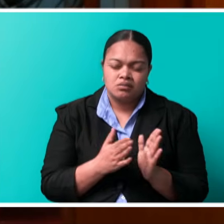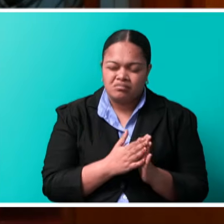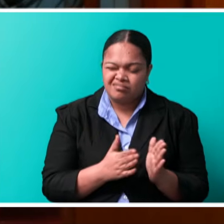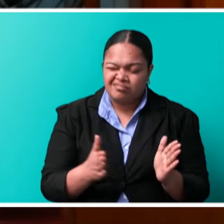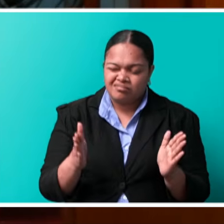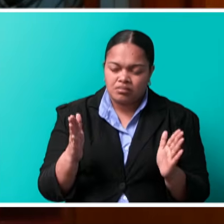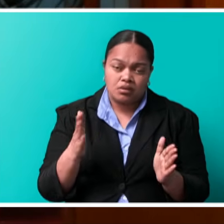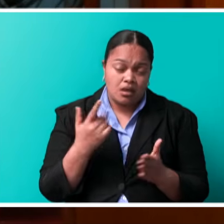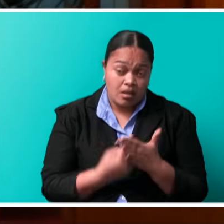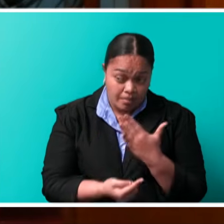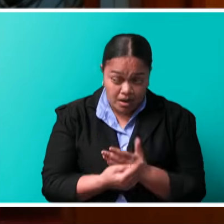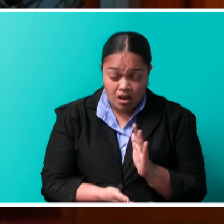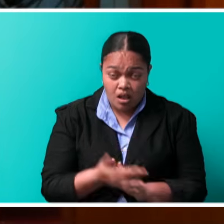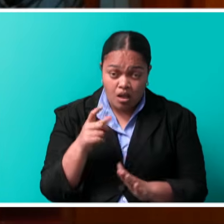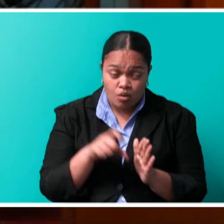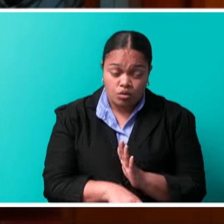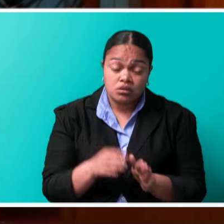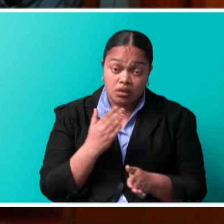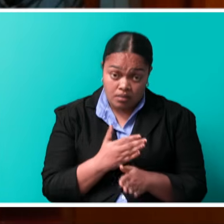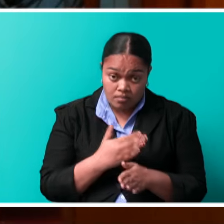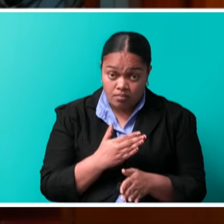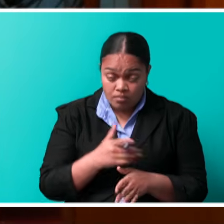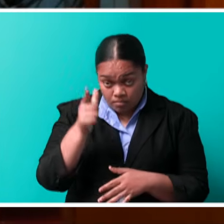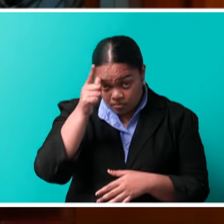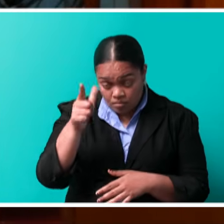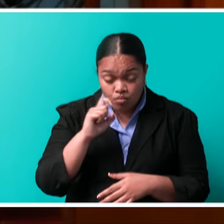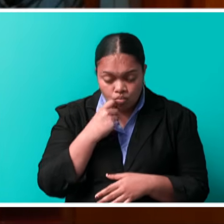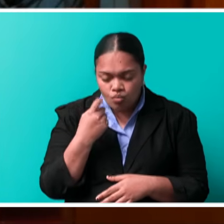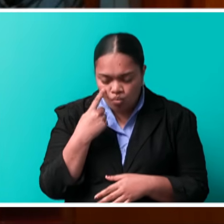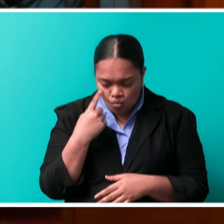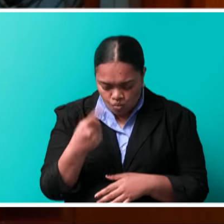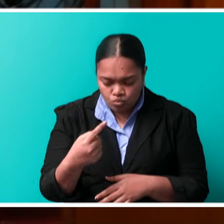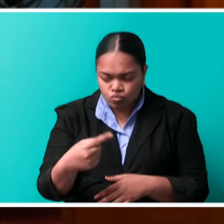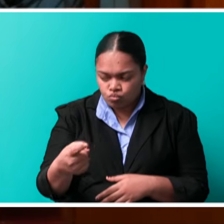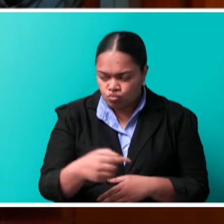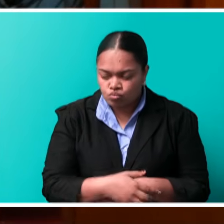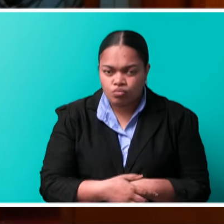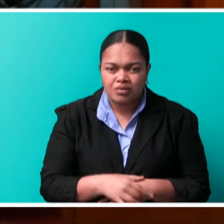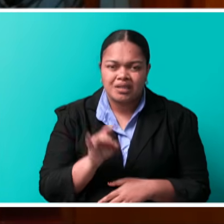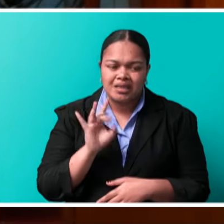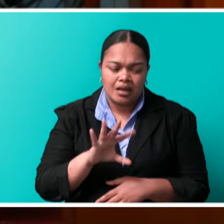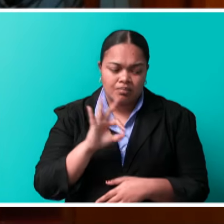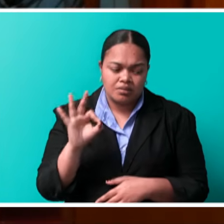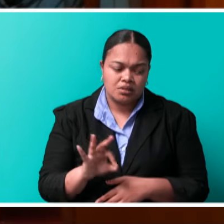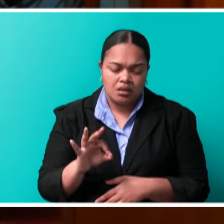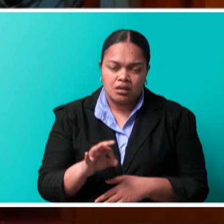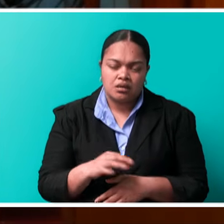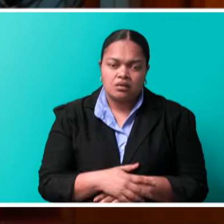costs. Employers who continue contributing up to 10% will receive